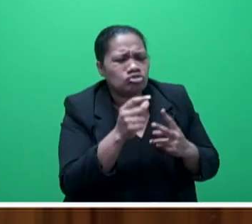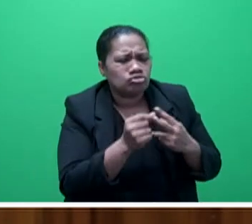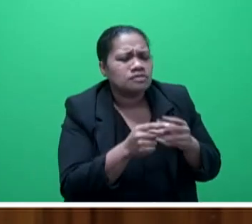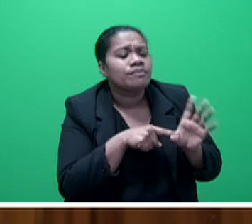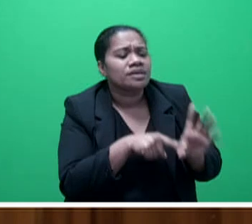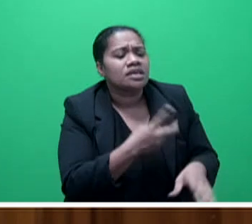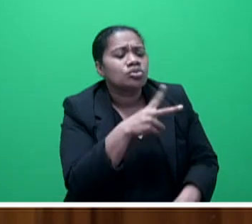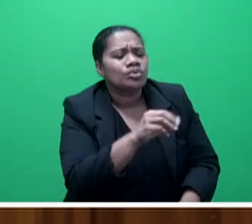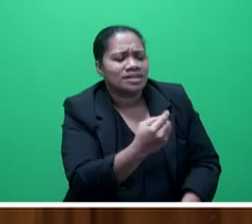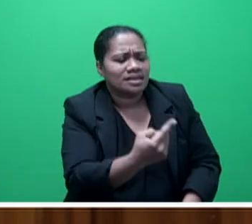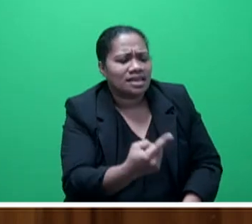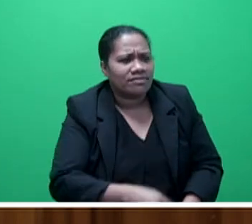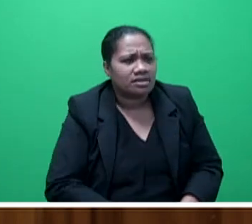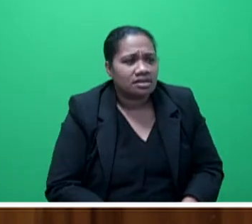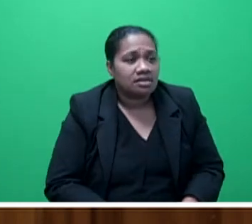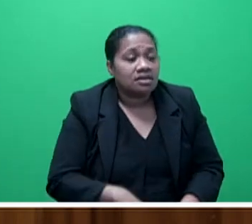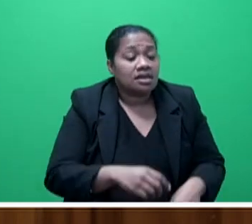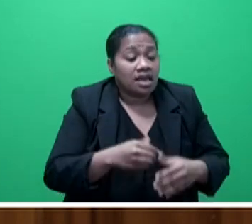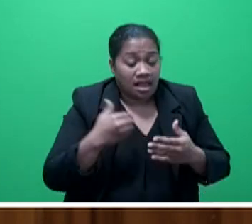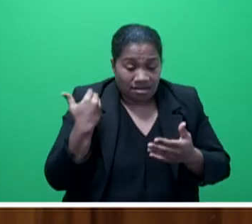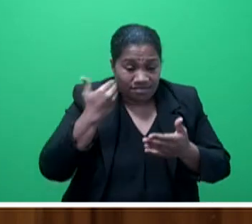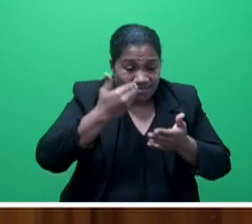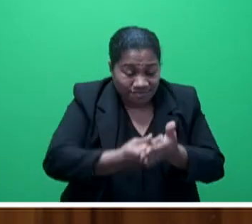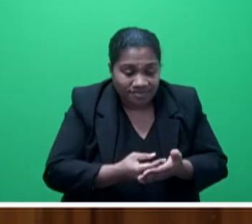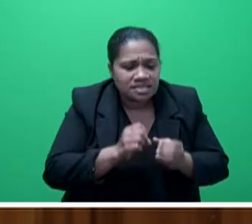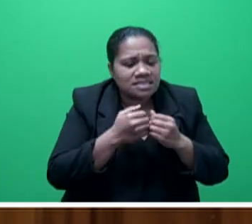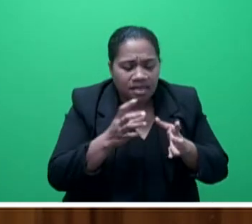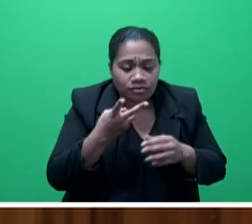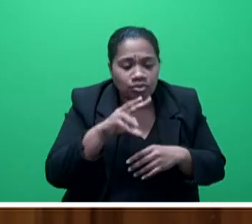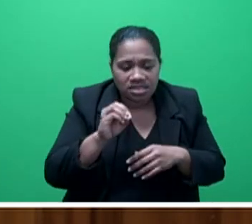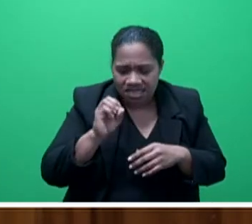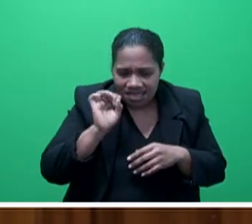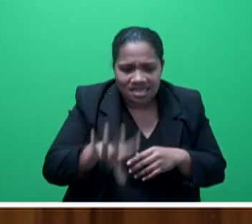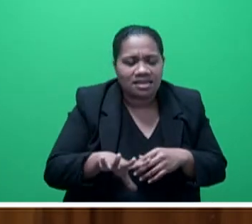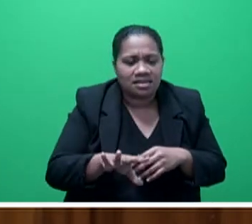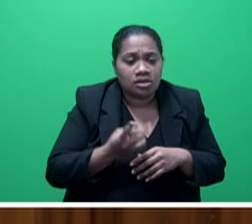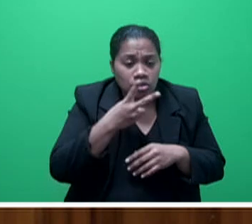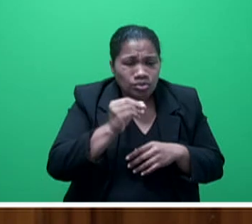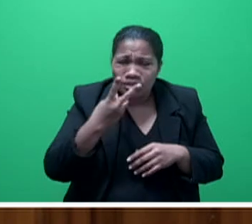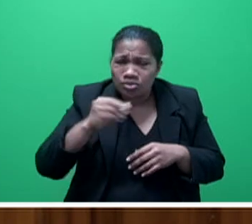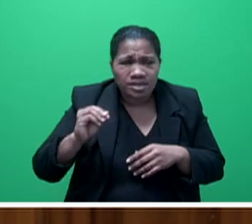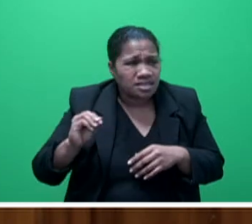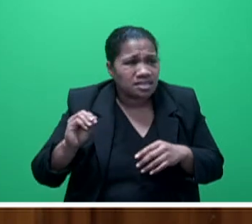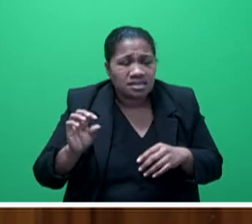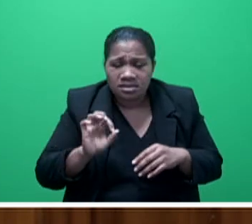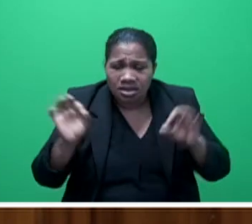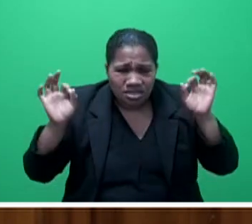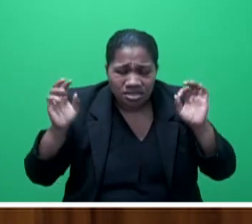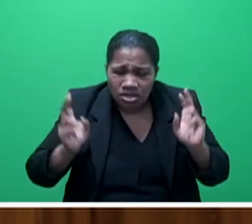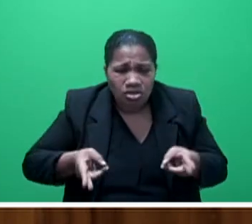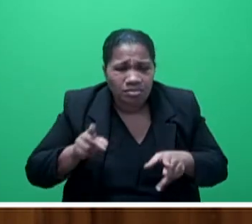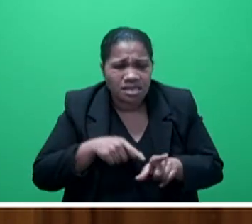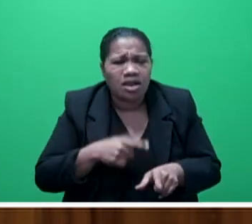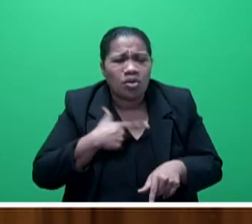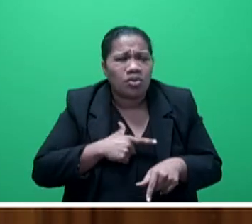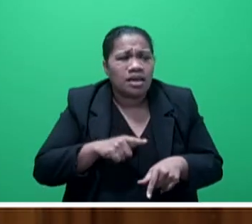2011. A decade starts from 2010. 2020 is an anomalous year. It is not a normal year. The downturn that we have in